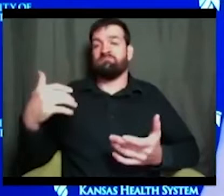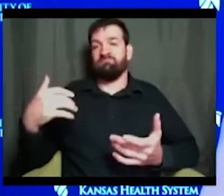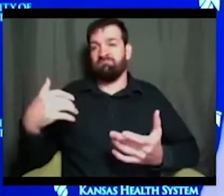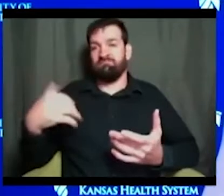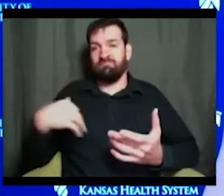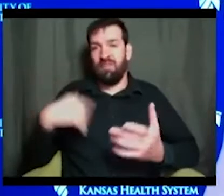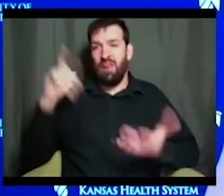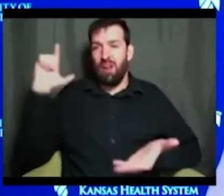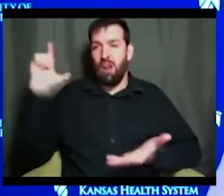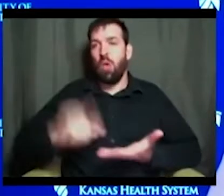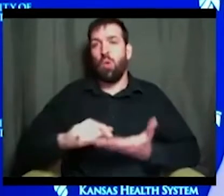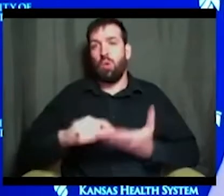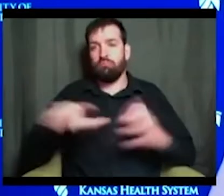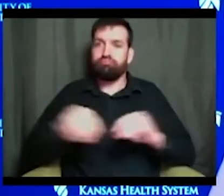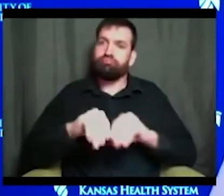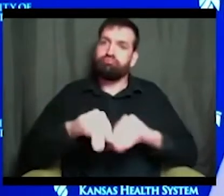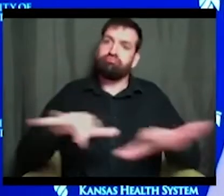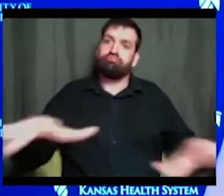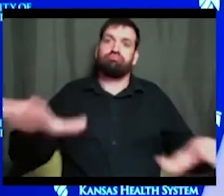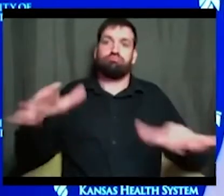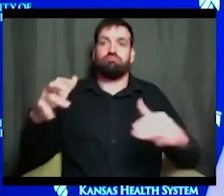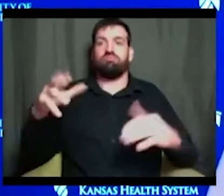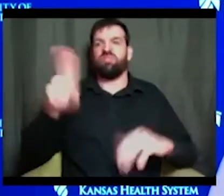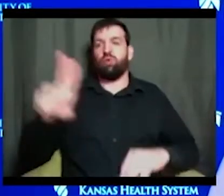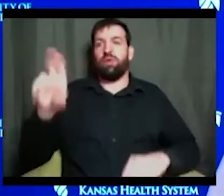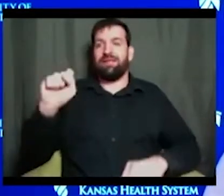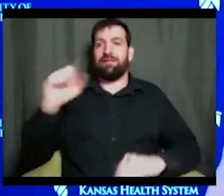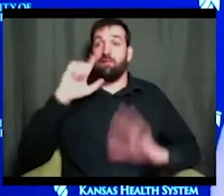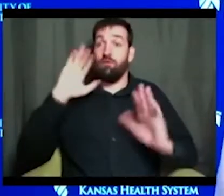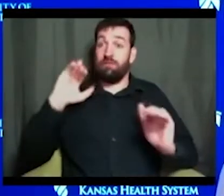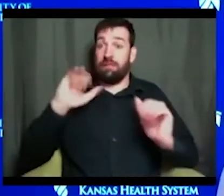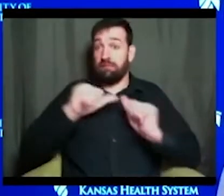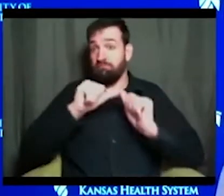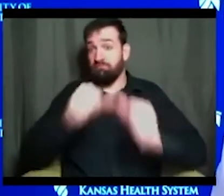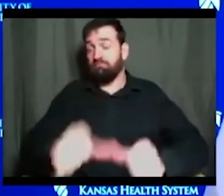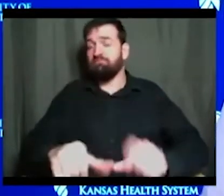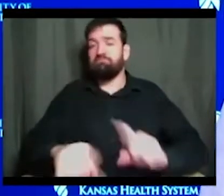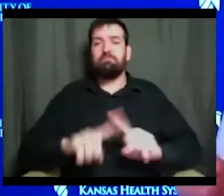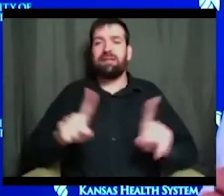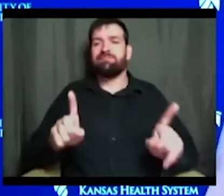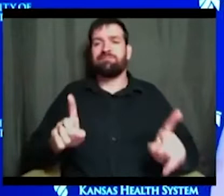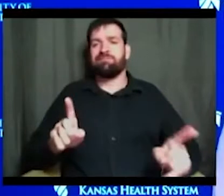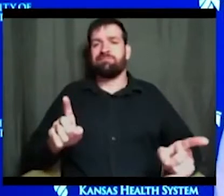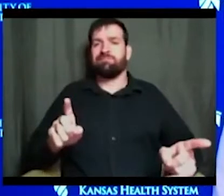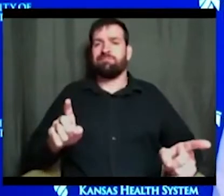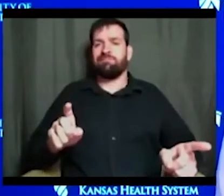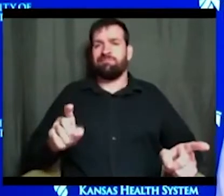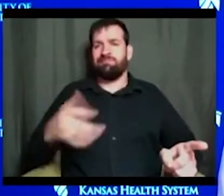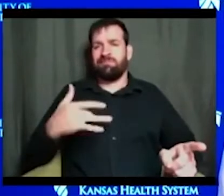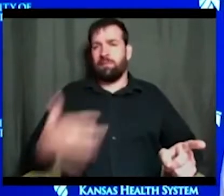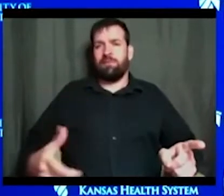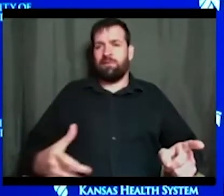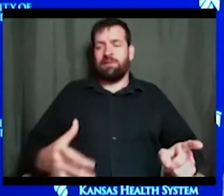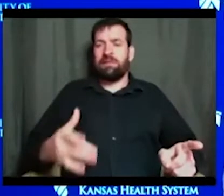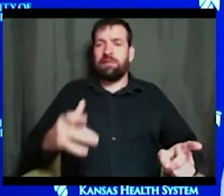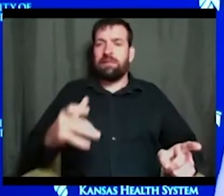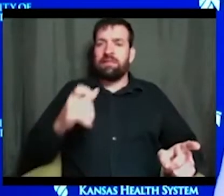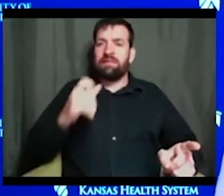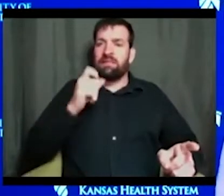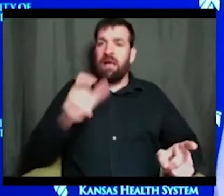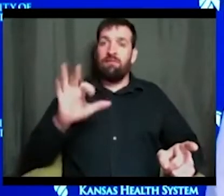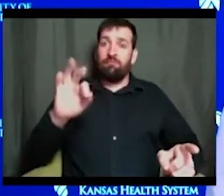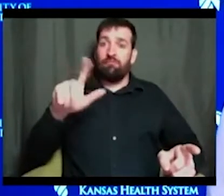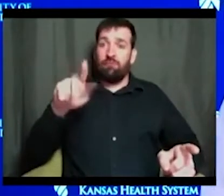now. Let's hope that continues. But we typically don't see large increases in influenza and really till